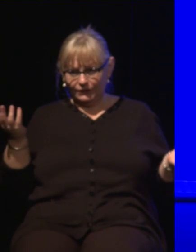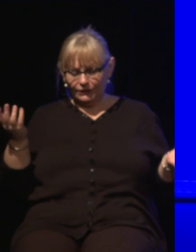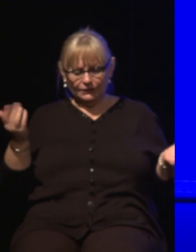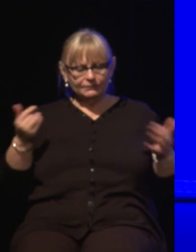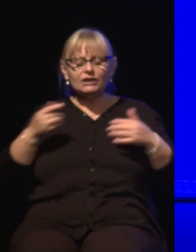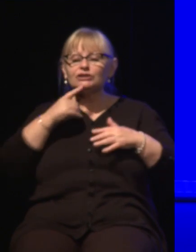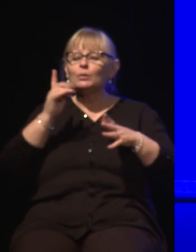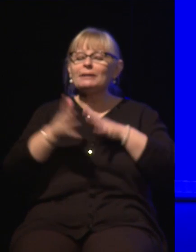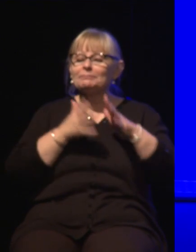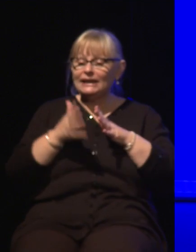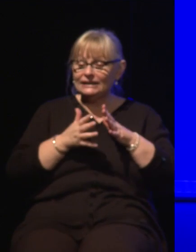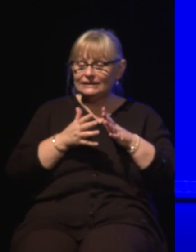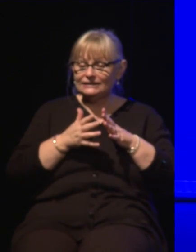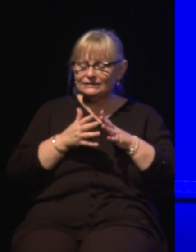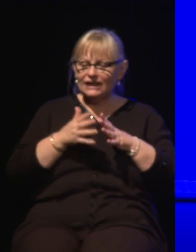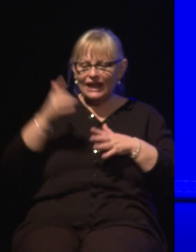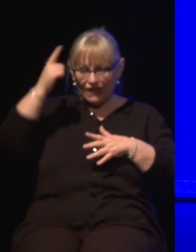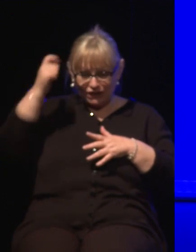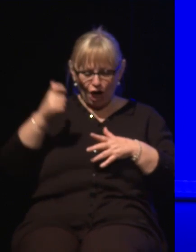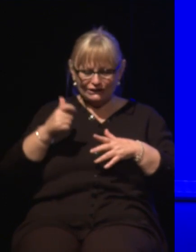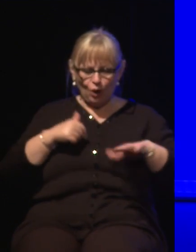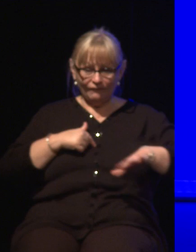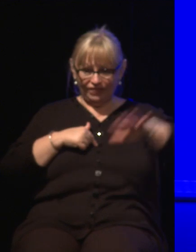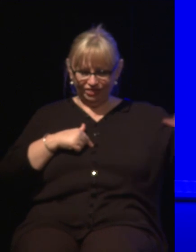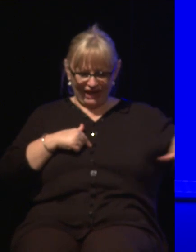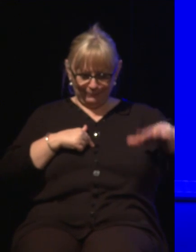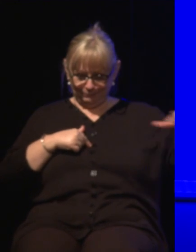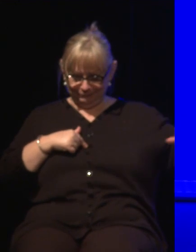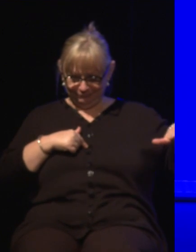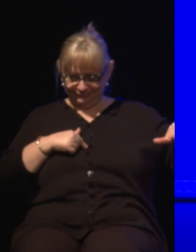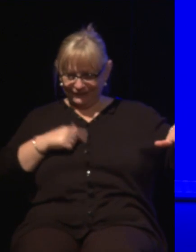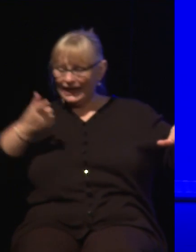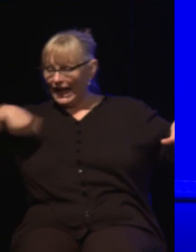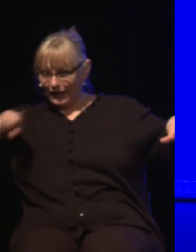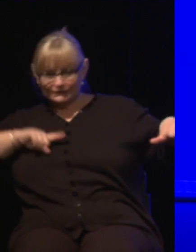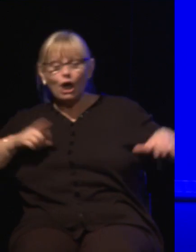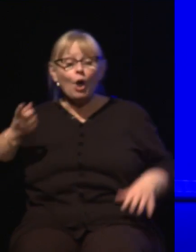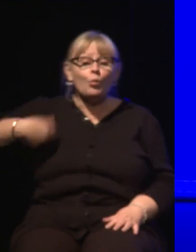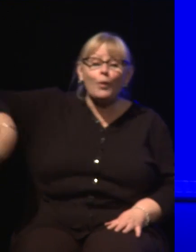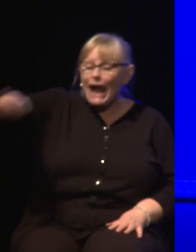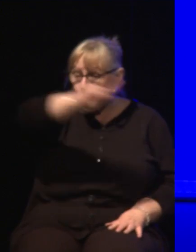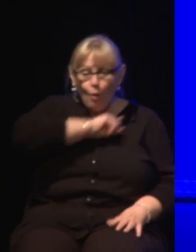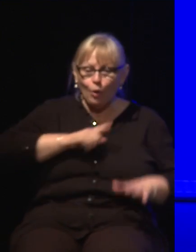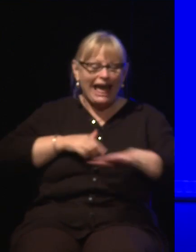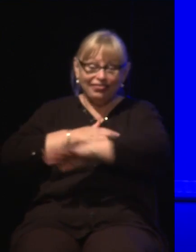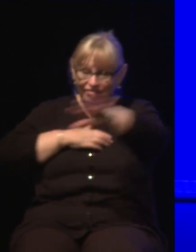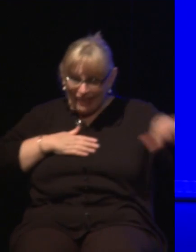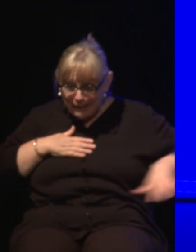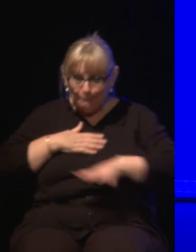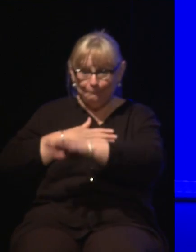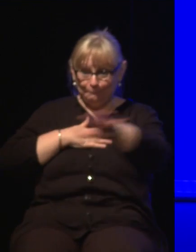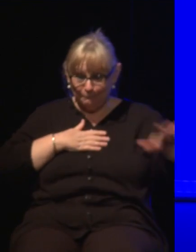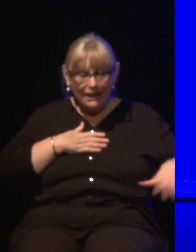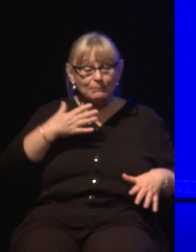Now, what that means is that the idea of them and us is, in fact, we're all them, right? You know, this is going to happen to the